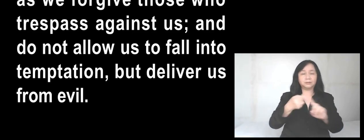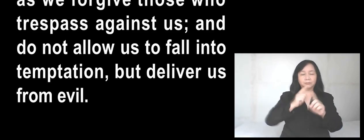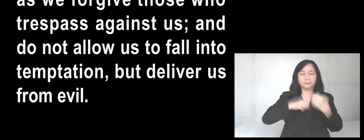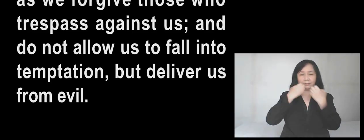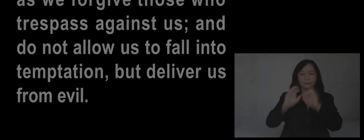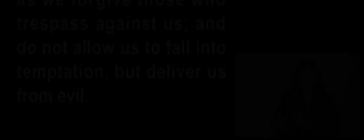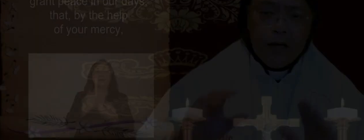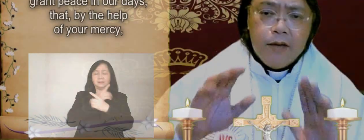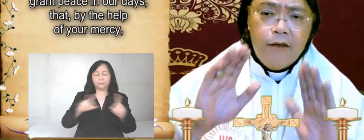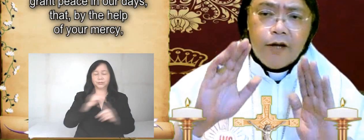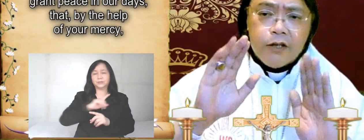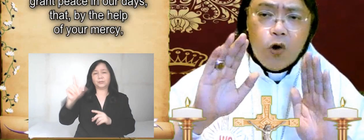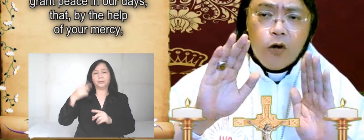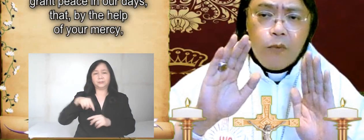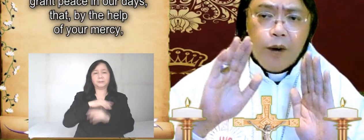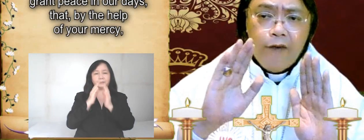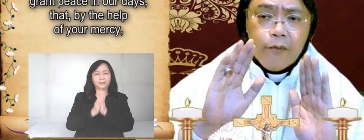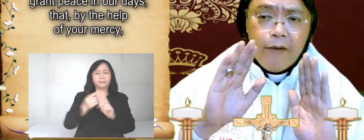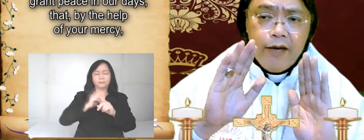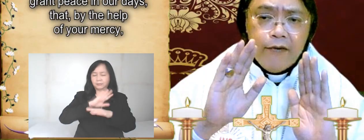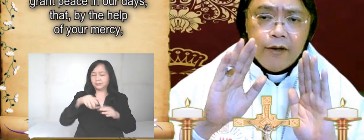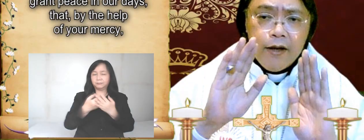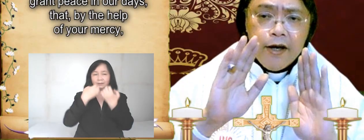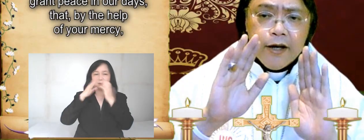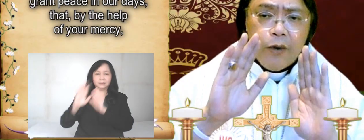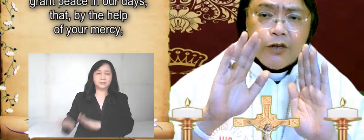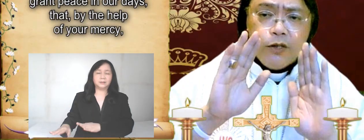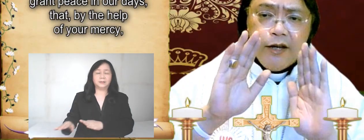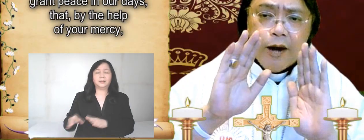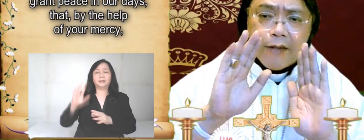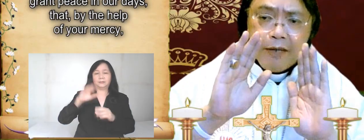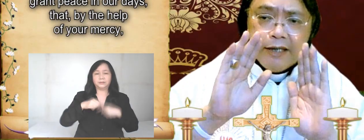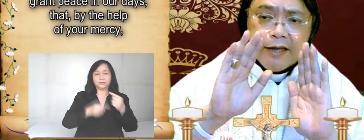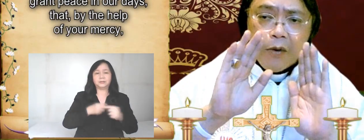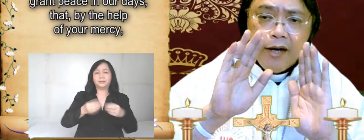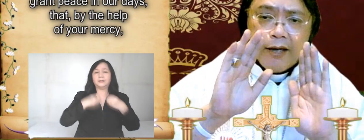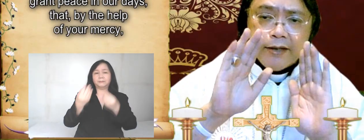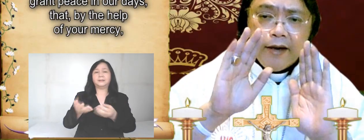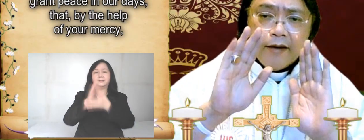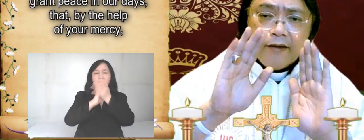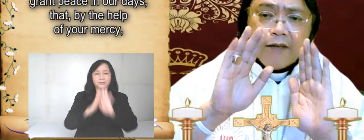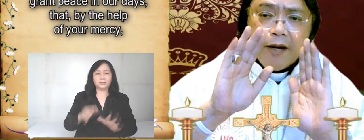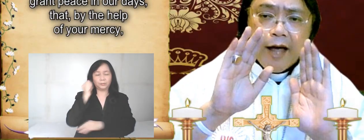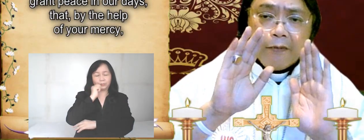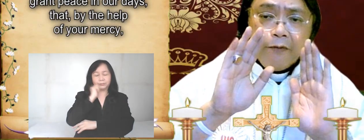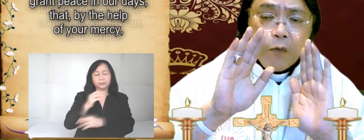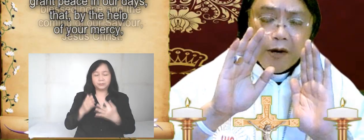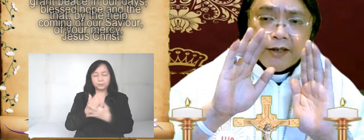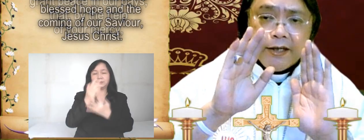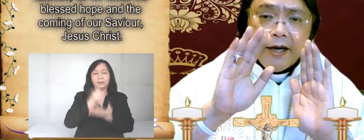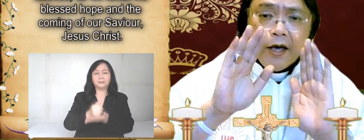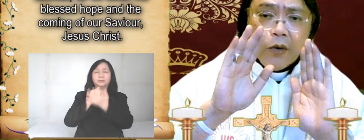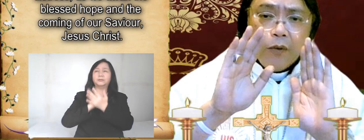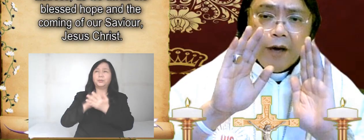from evil. Deliver us, Lord, we pray, from every evil. Graciously grant peace in our days, that by the help of